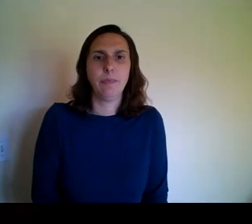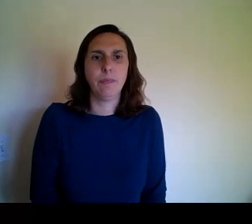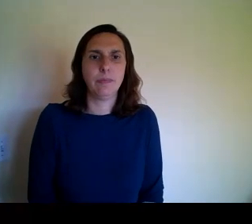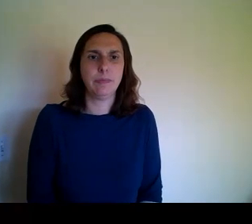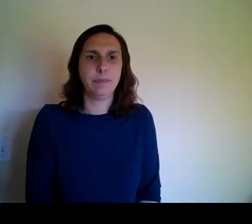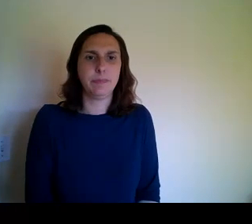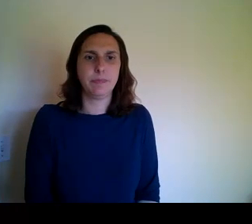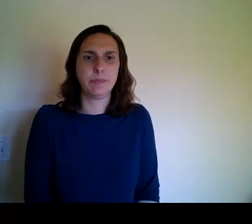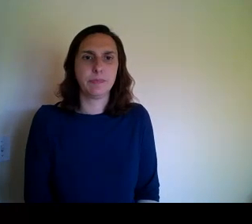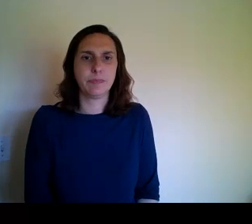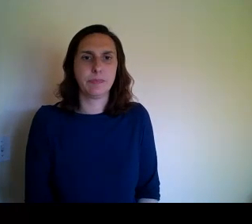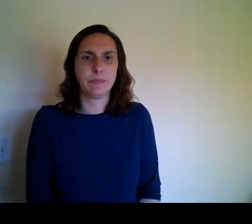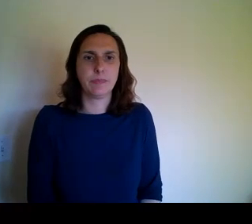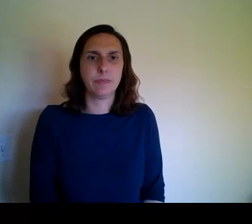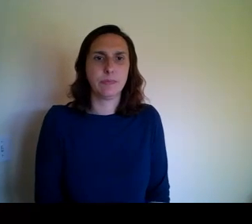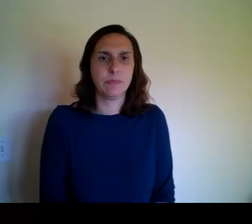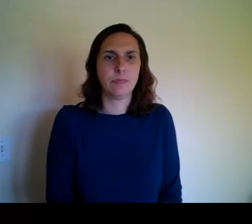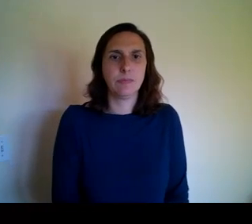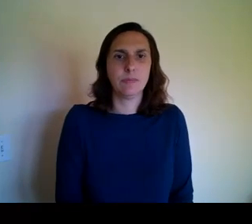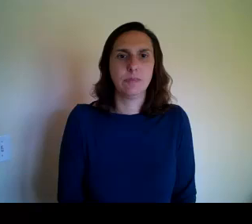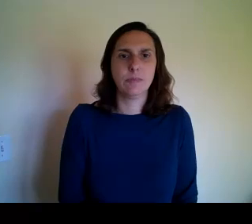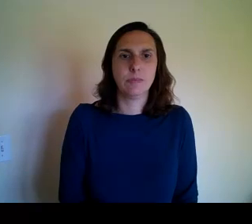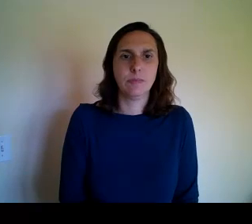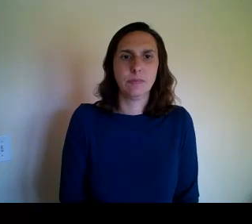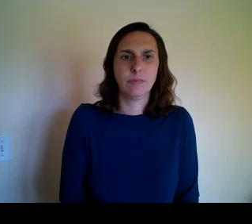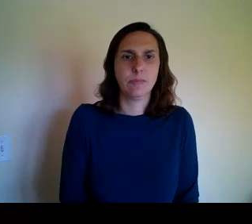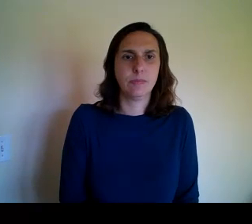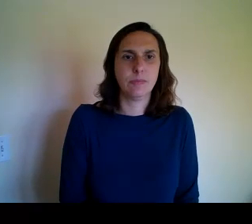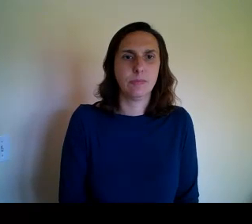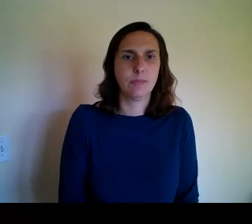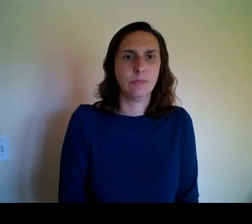these into particular models, but let's first